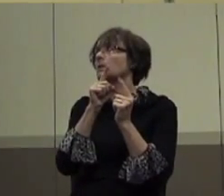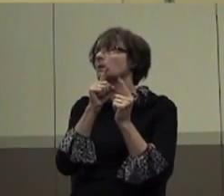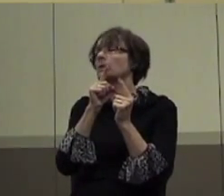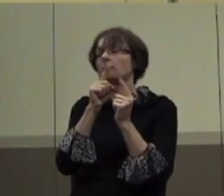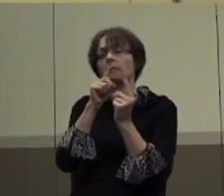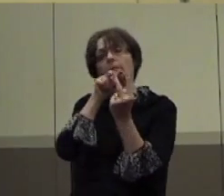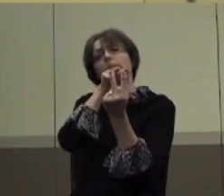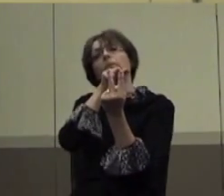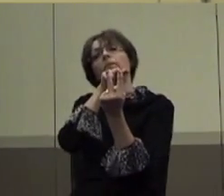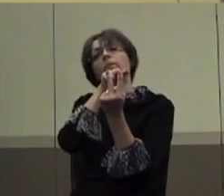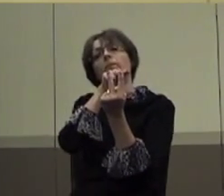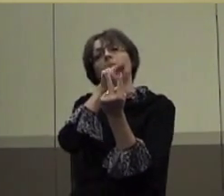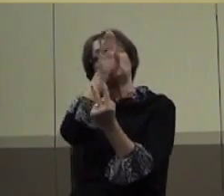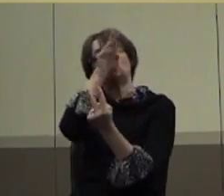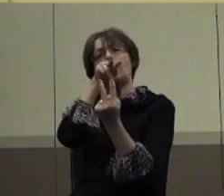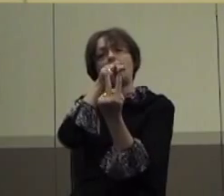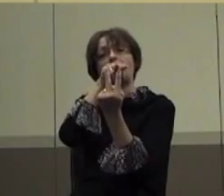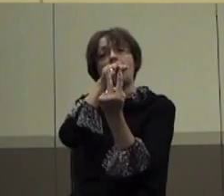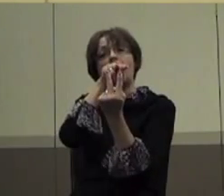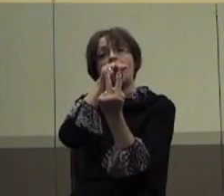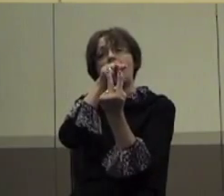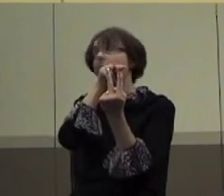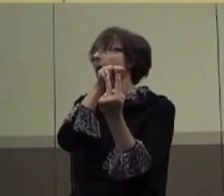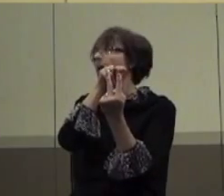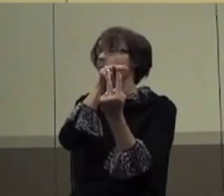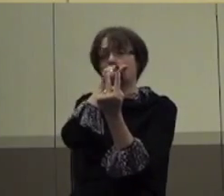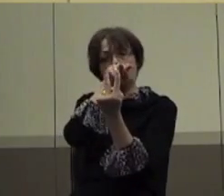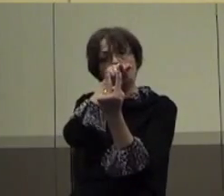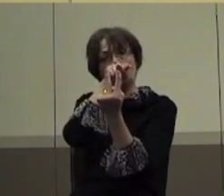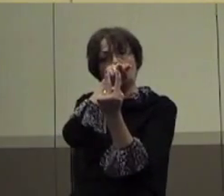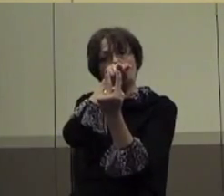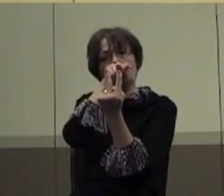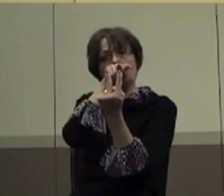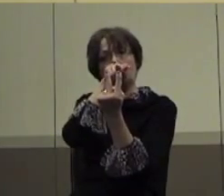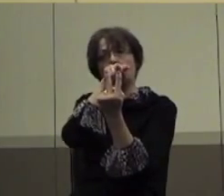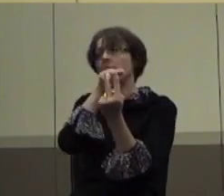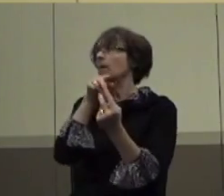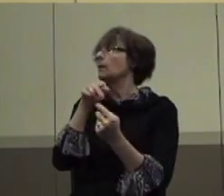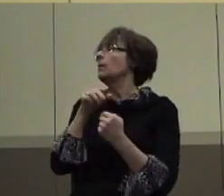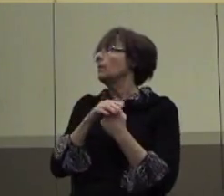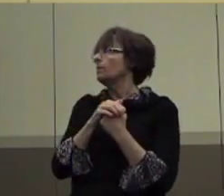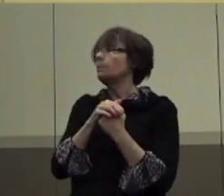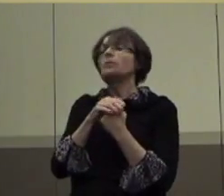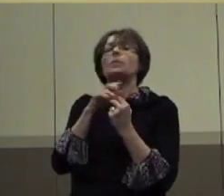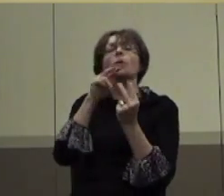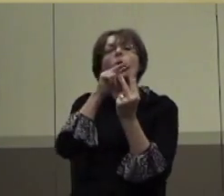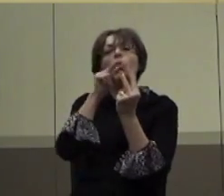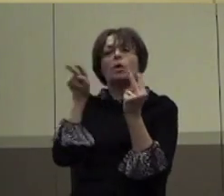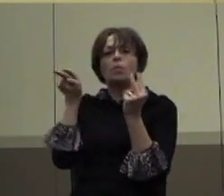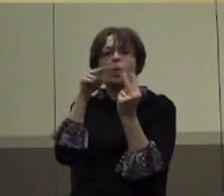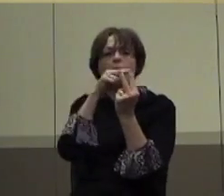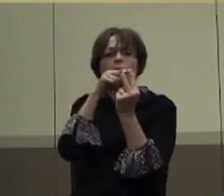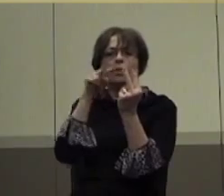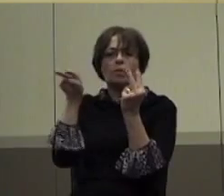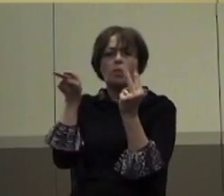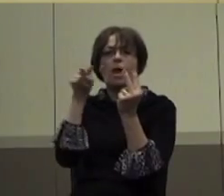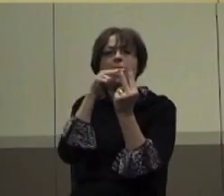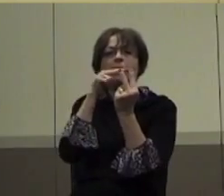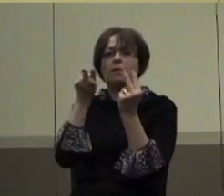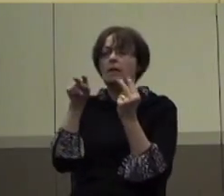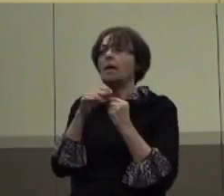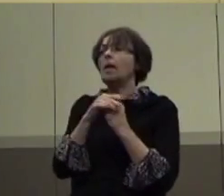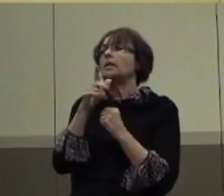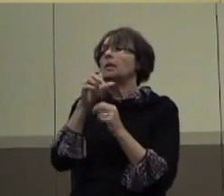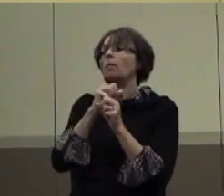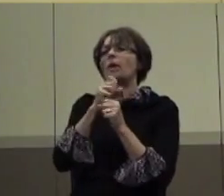Okay? Do we look at them straight in the eye the entire time that I talk, just like this, the entire... No, but there has to be a certain... I look and break, okay? So I make